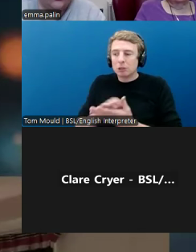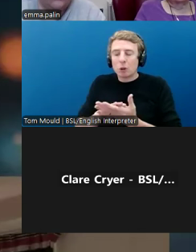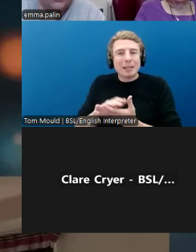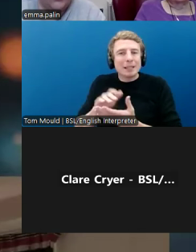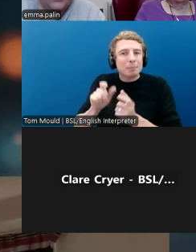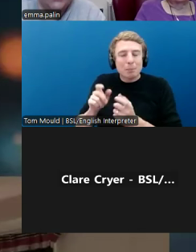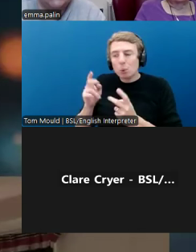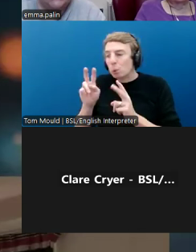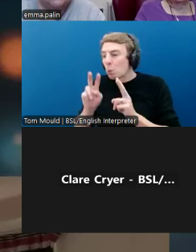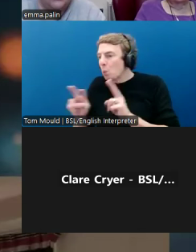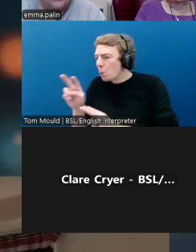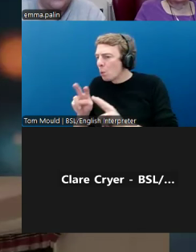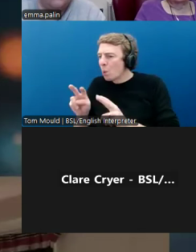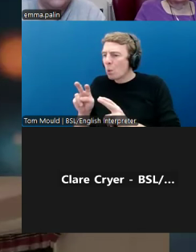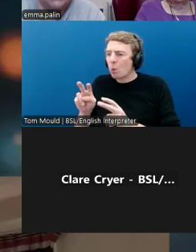with some